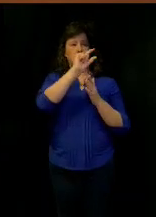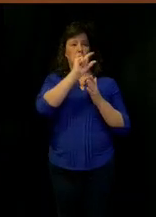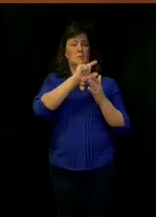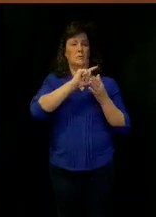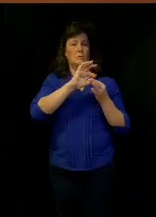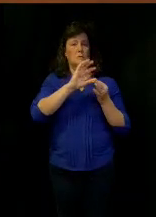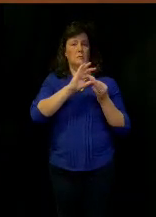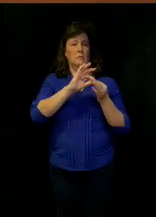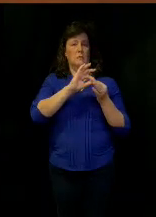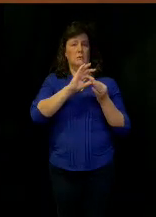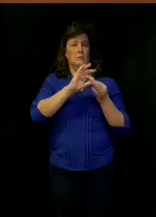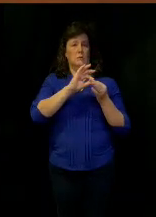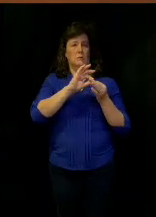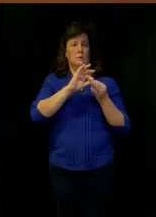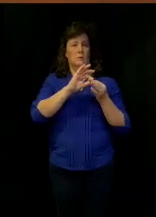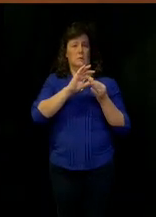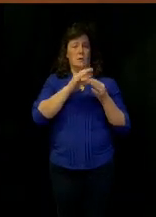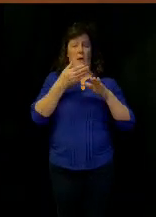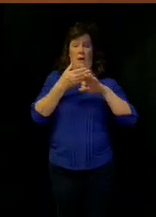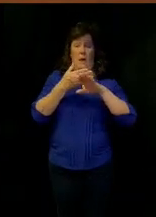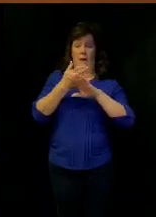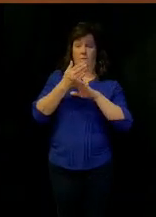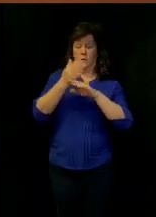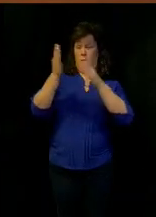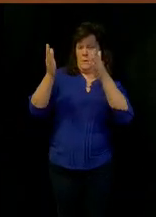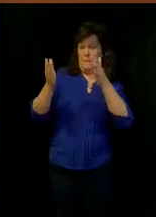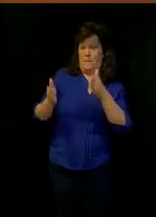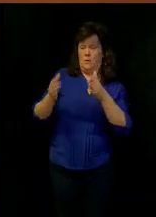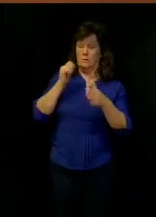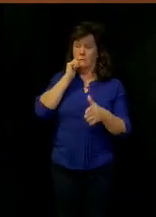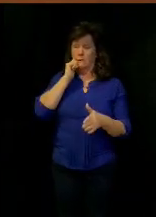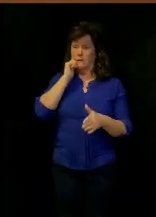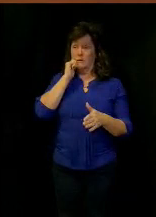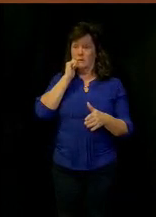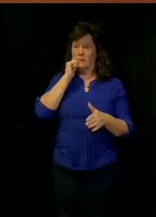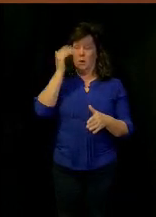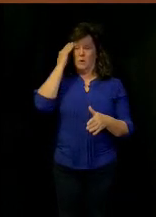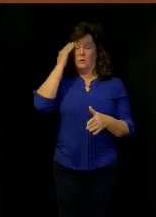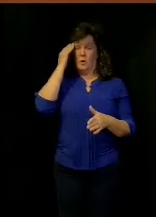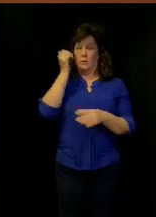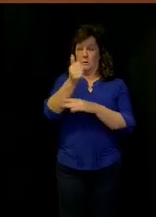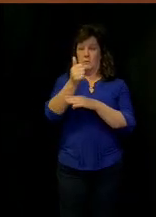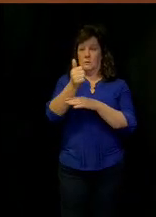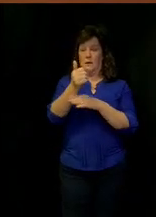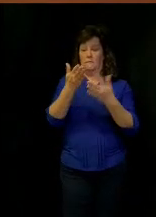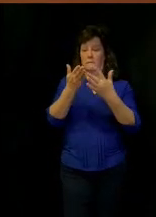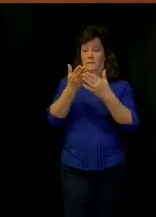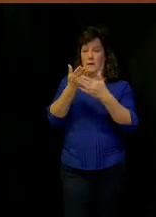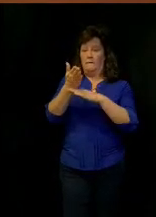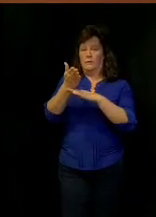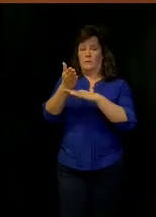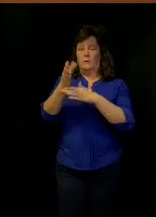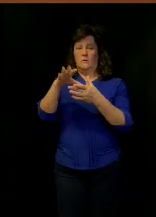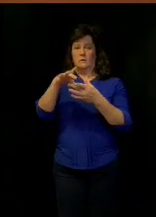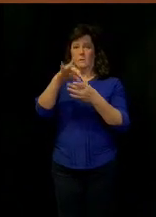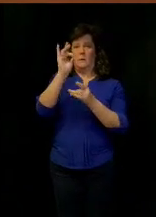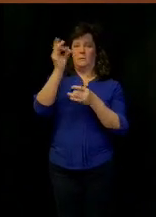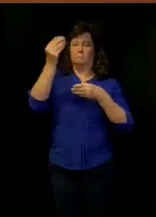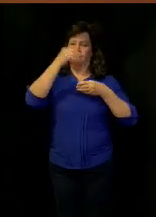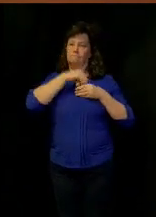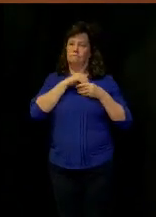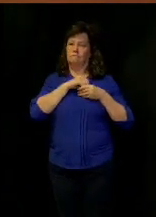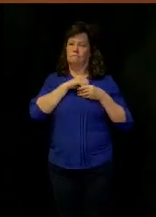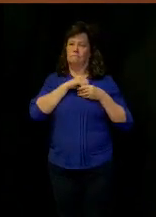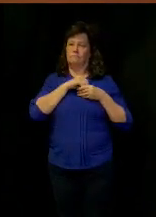know yourself after the flesh. You are to know yourself after the Spirit. You are